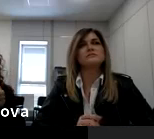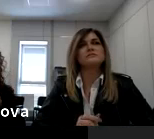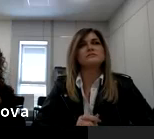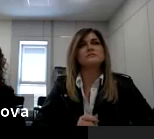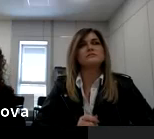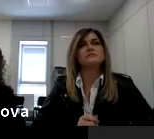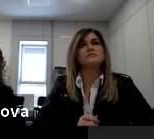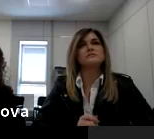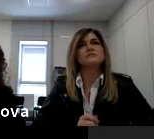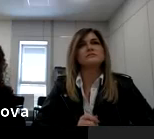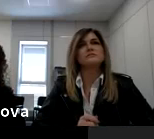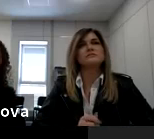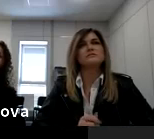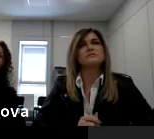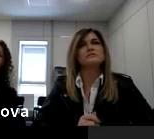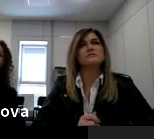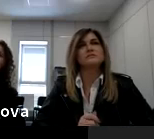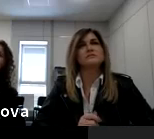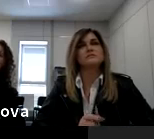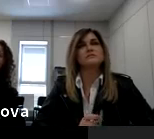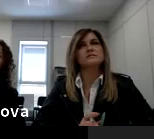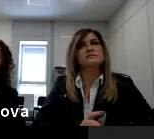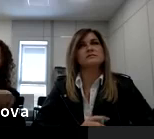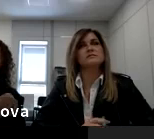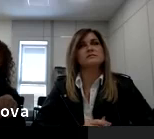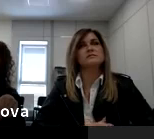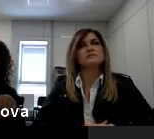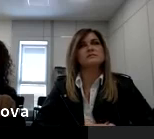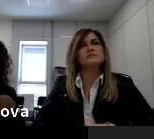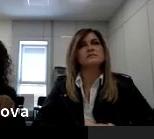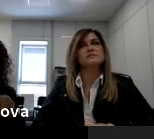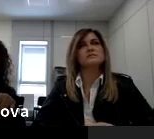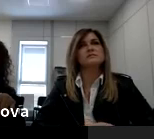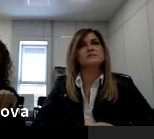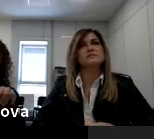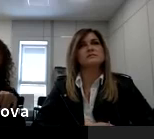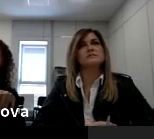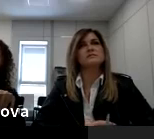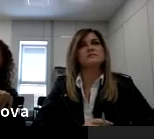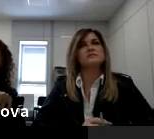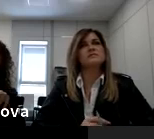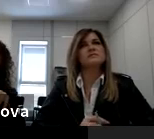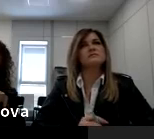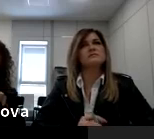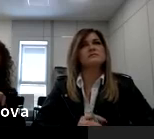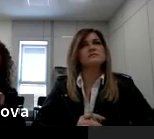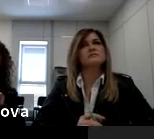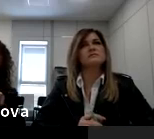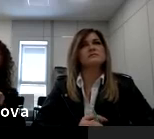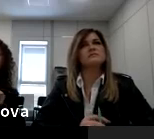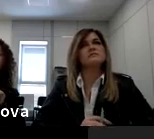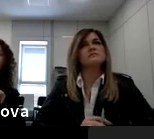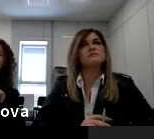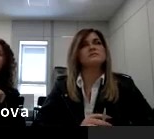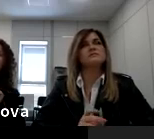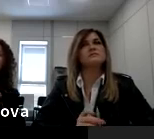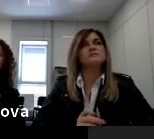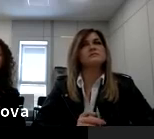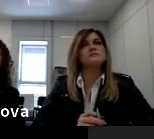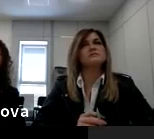10x100, and it allows us to enlight all the window openings, but they are really